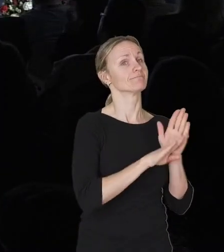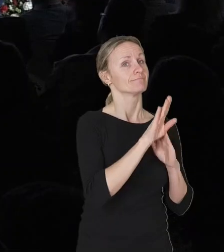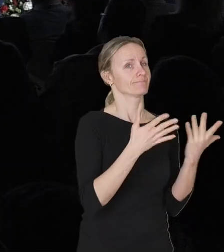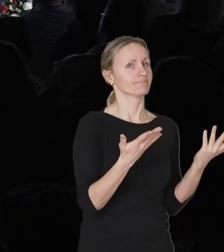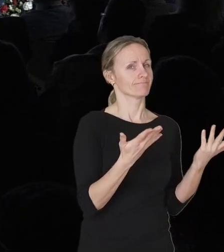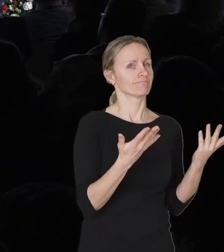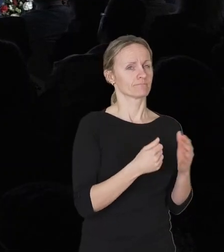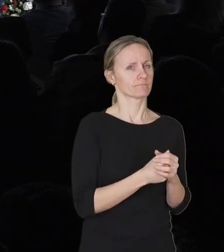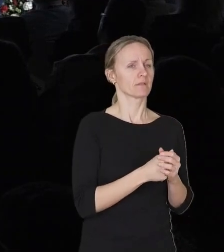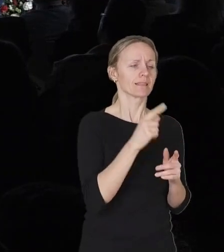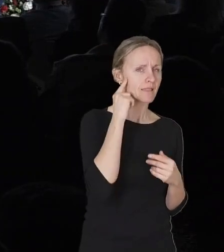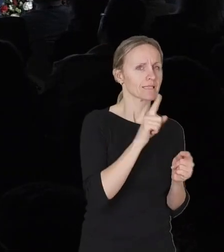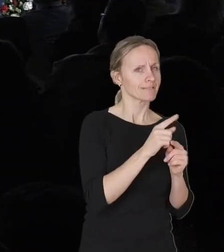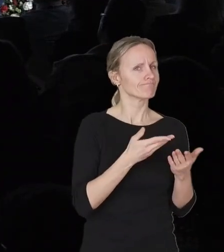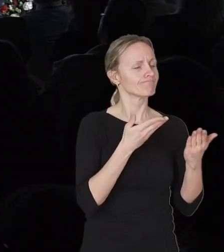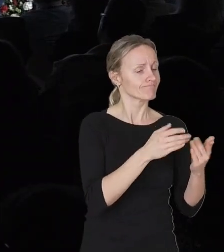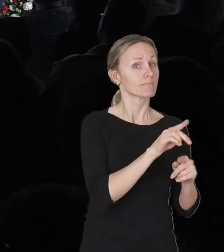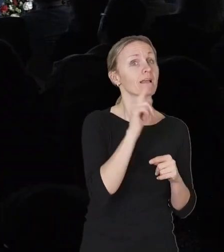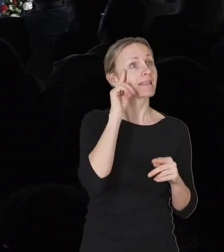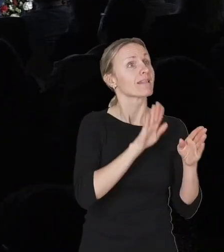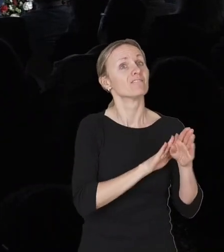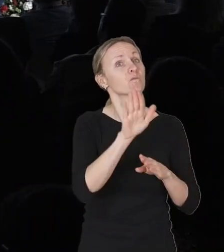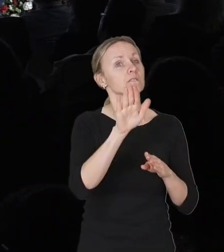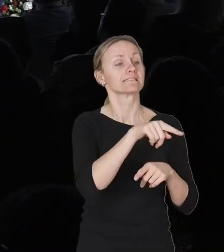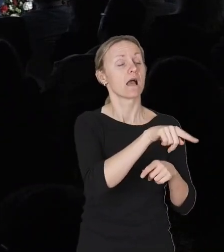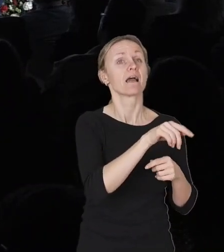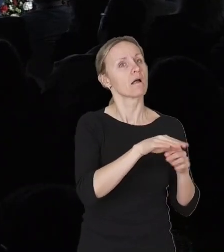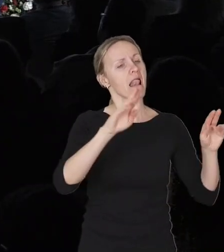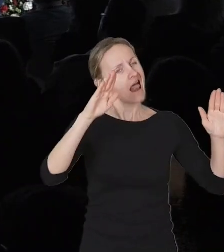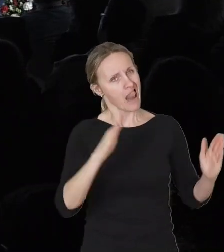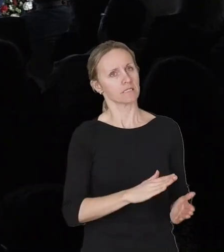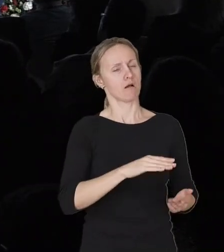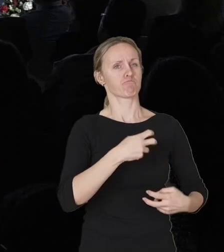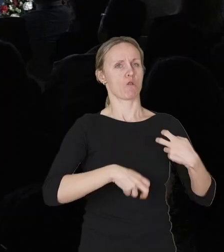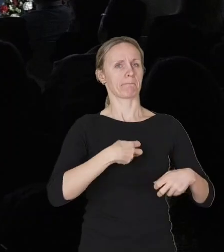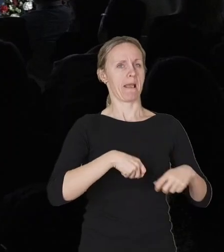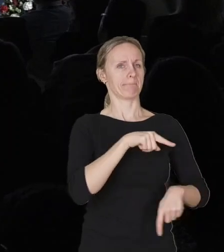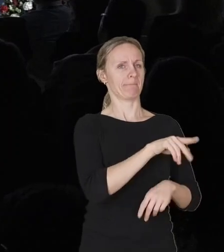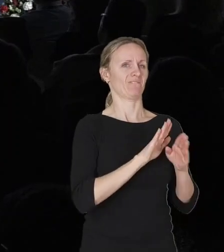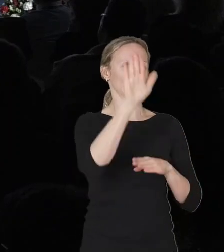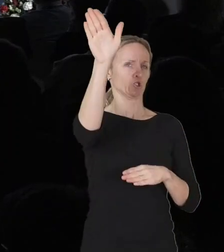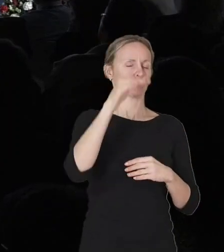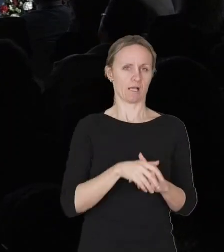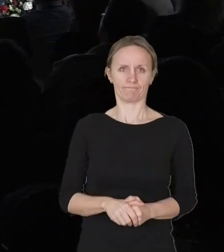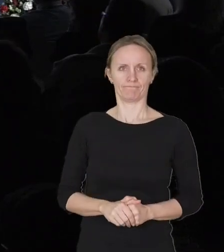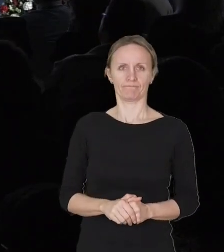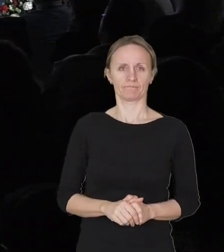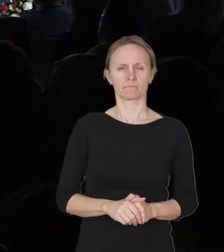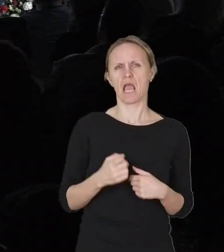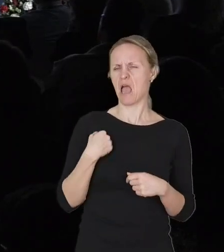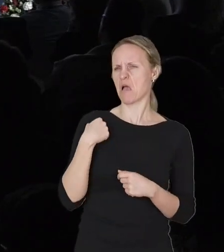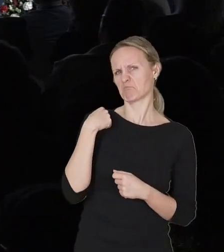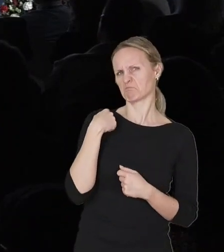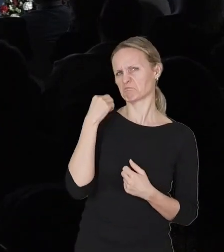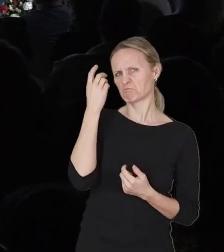of thoughts you just mentioned and provided in evidence from the literature, the scientific research, resonates in what you, Wolfgang, said